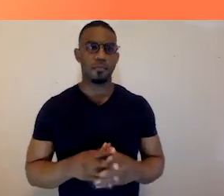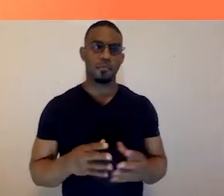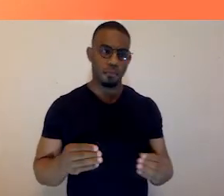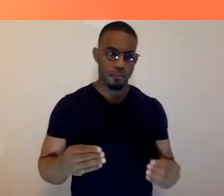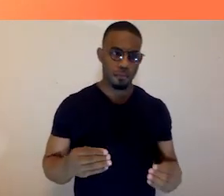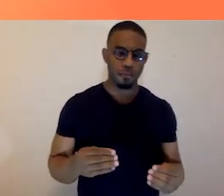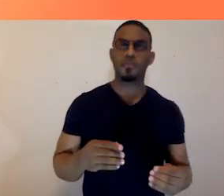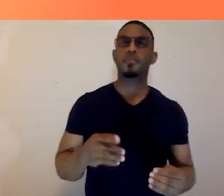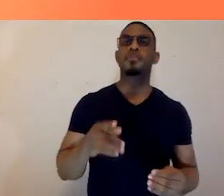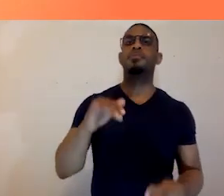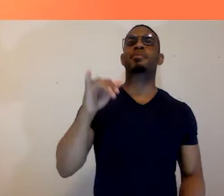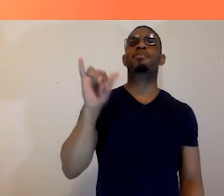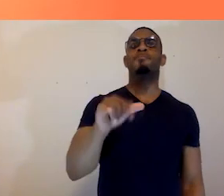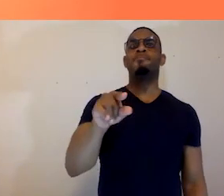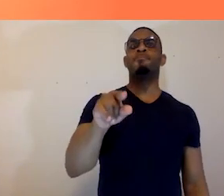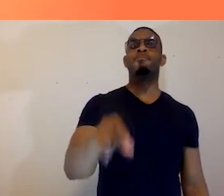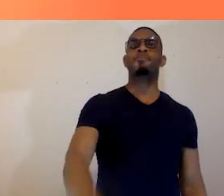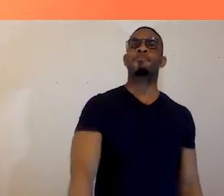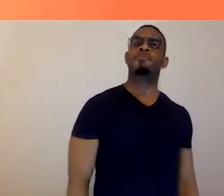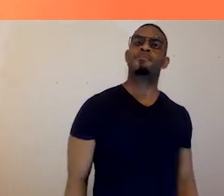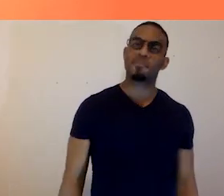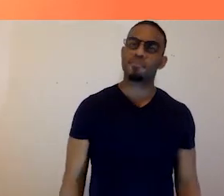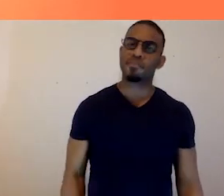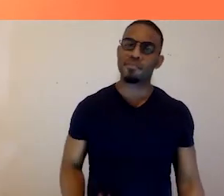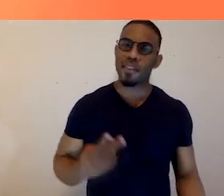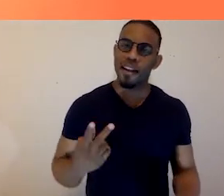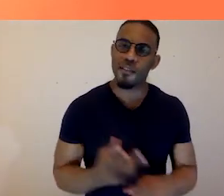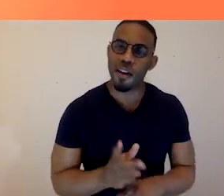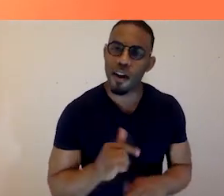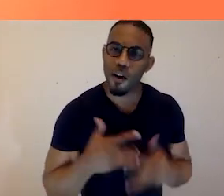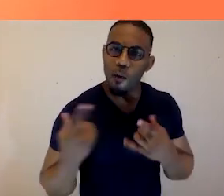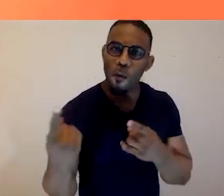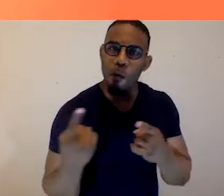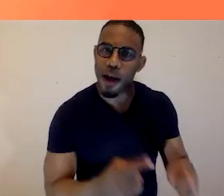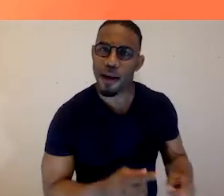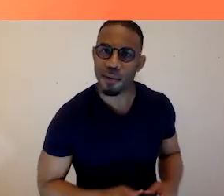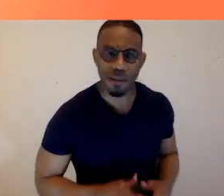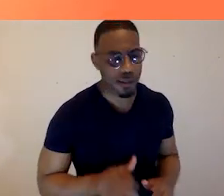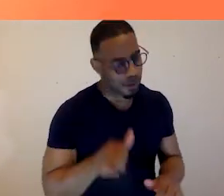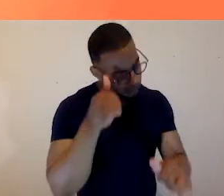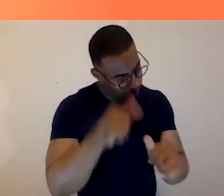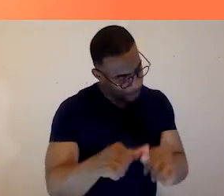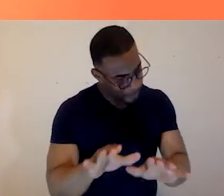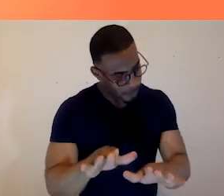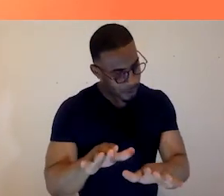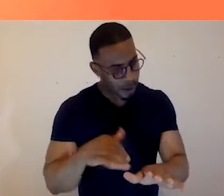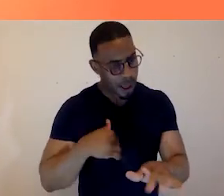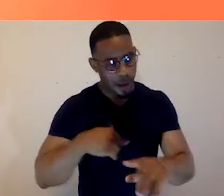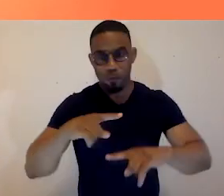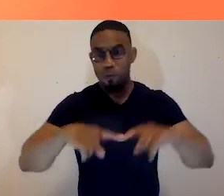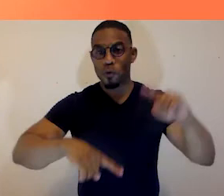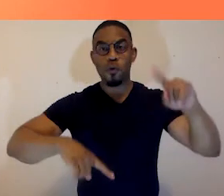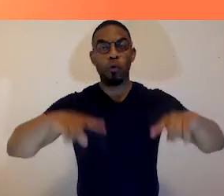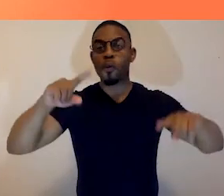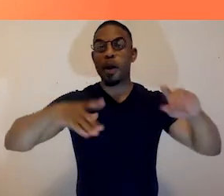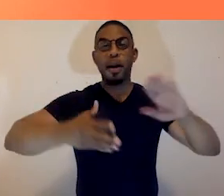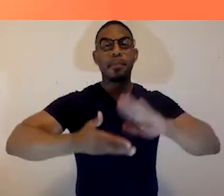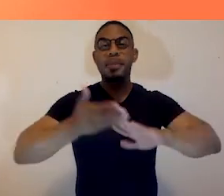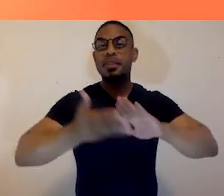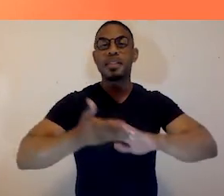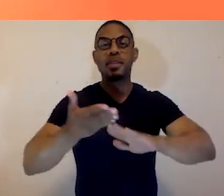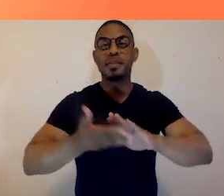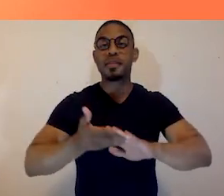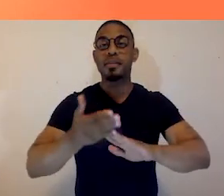And aha, I figured out what was happening. Now remember, I was randomly